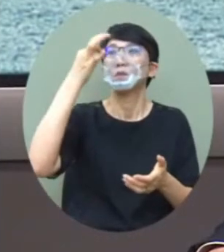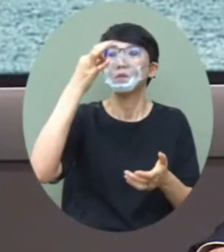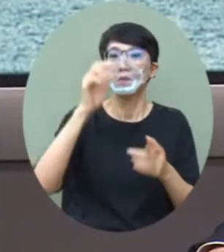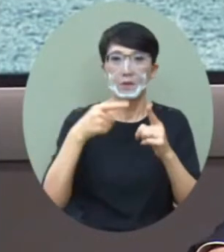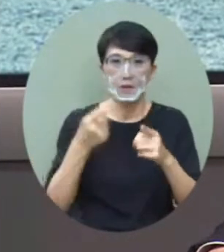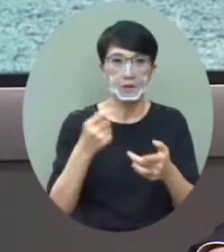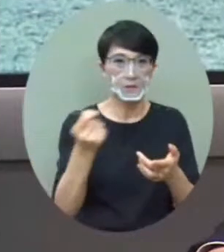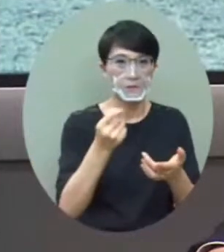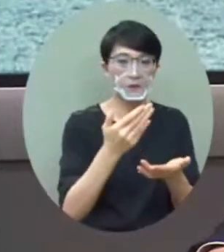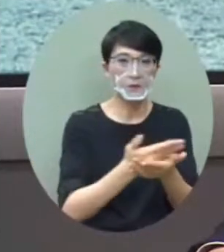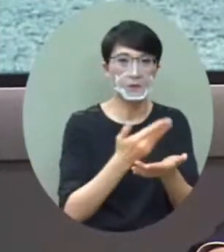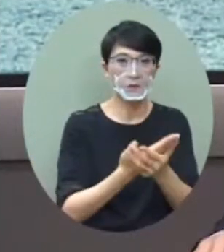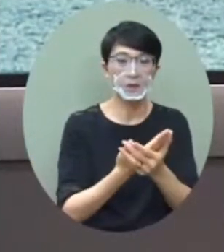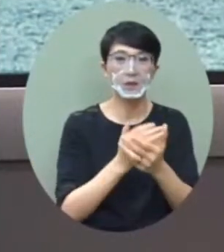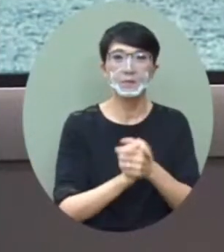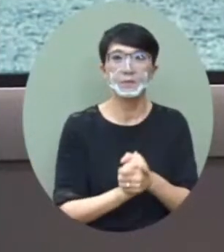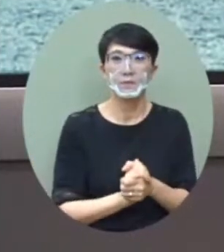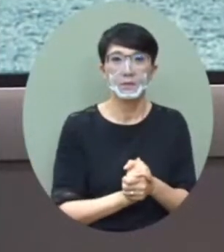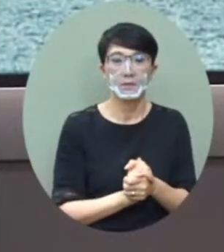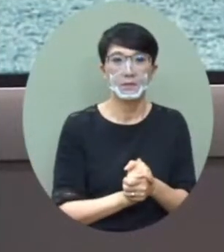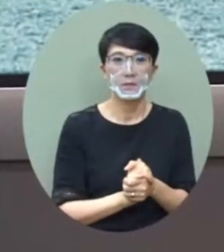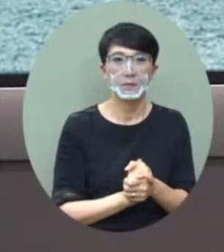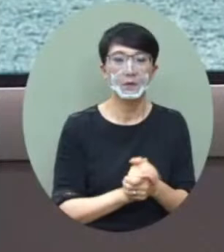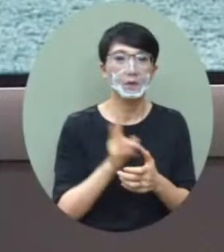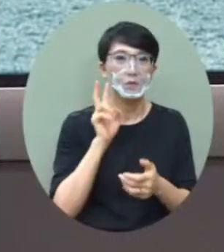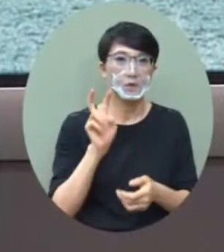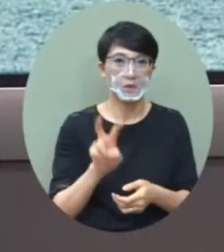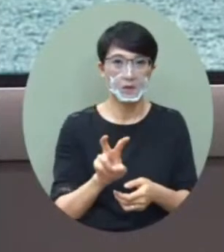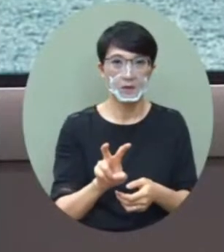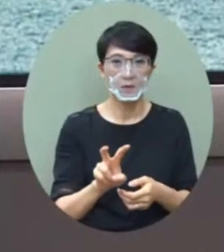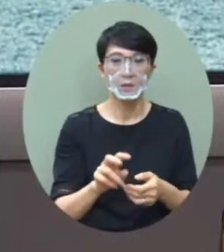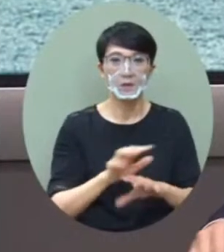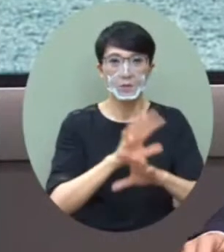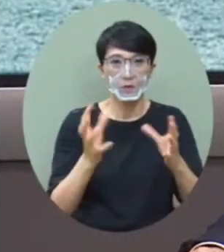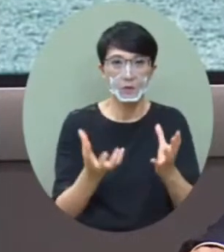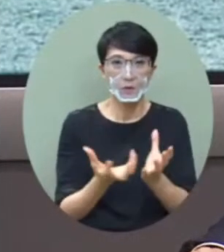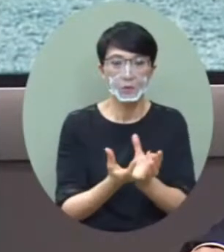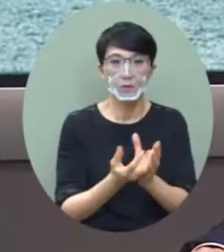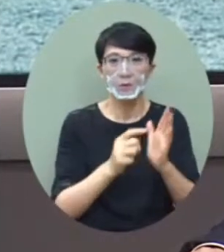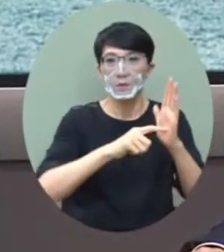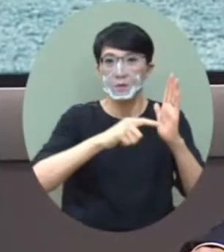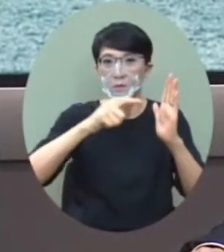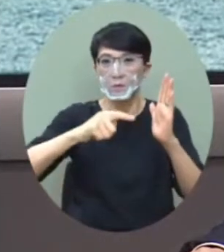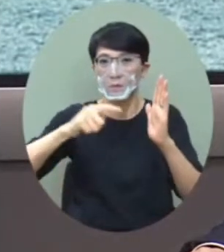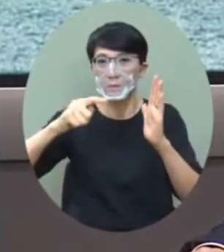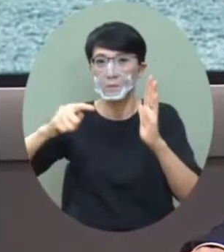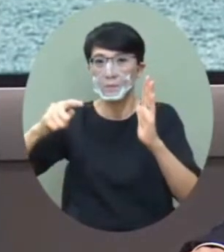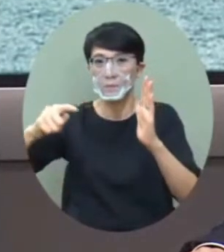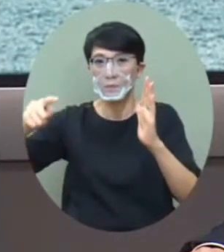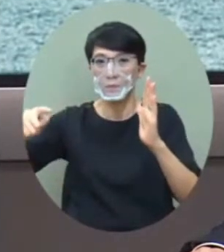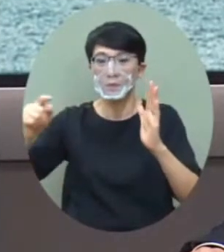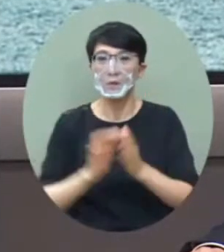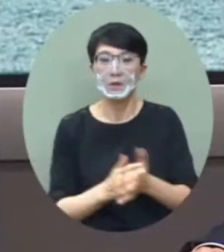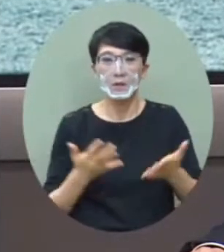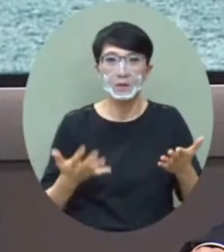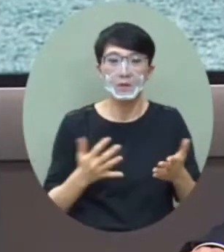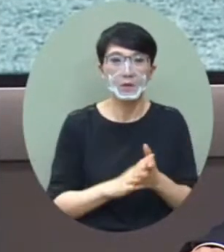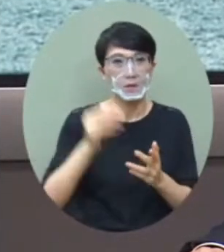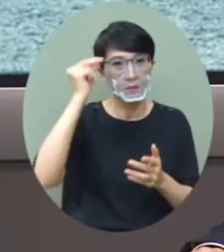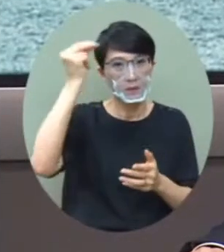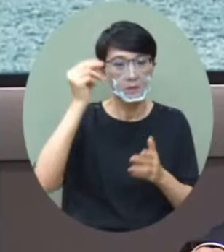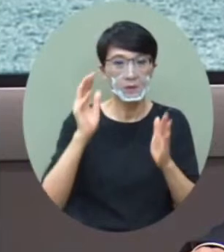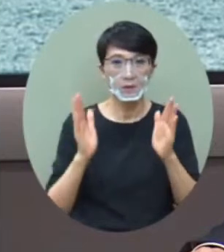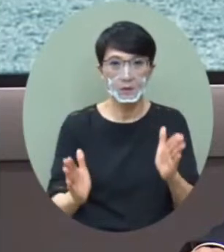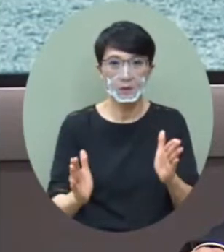figures are half of them were tested positive using PCR, the other half using RAT.